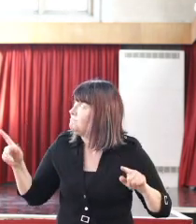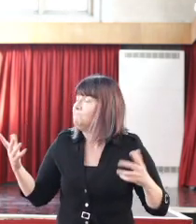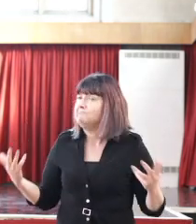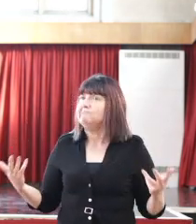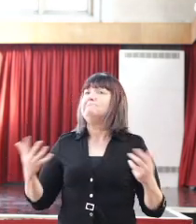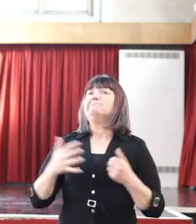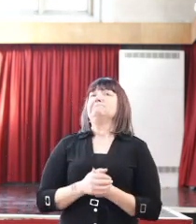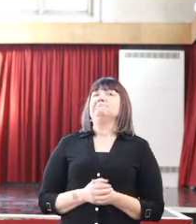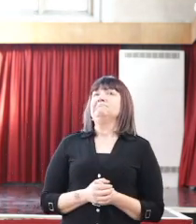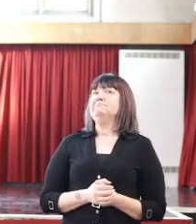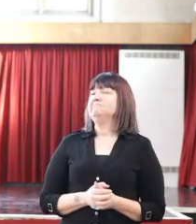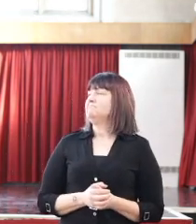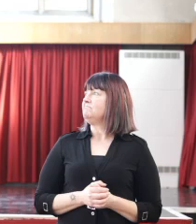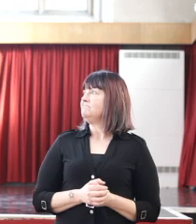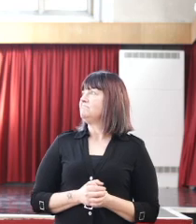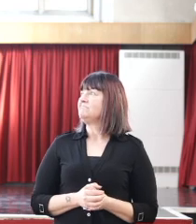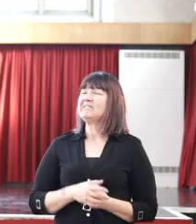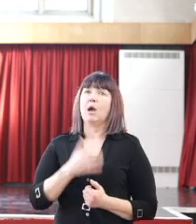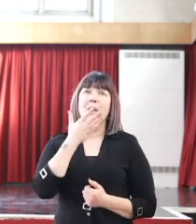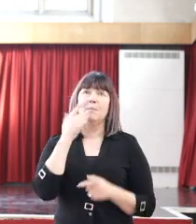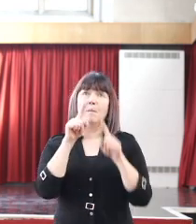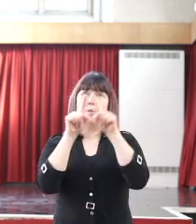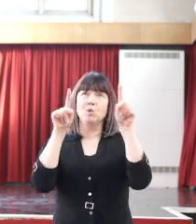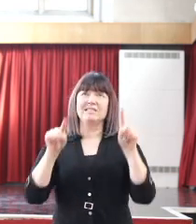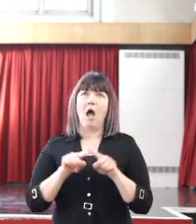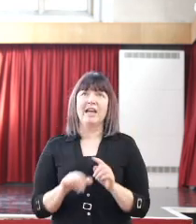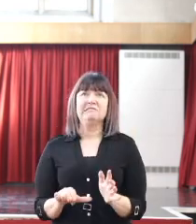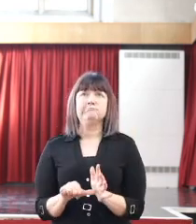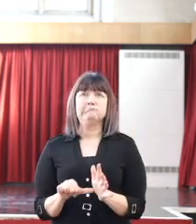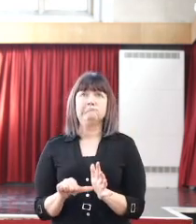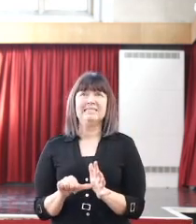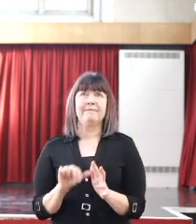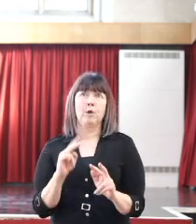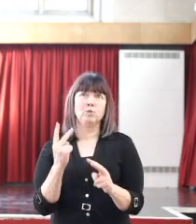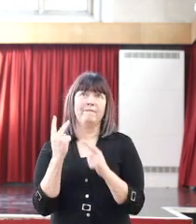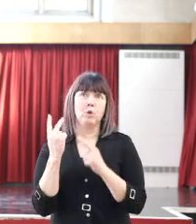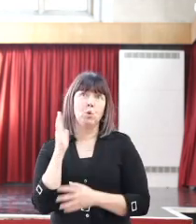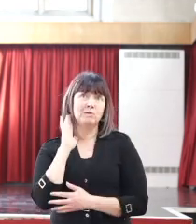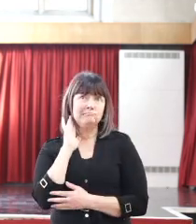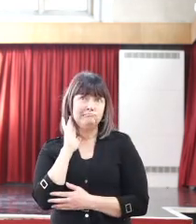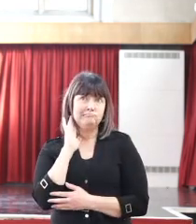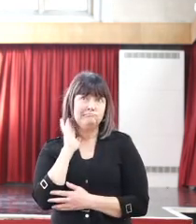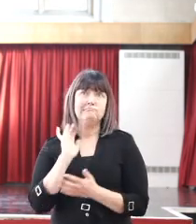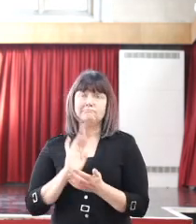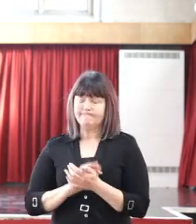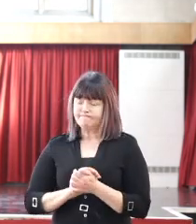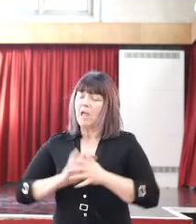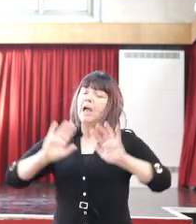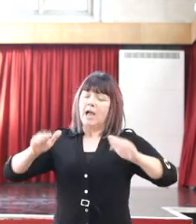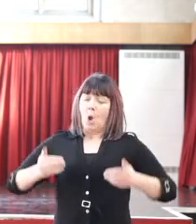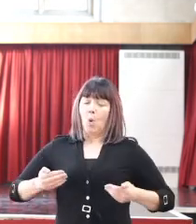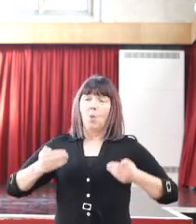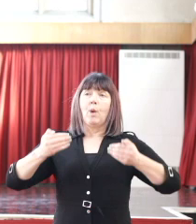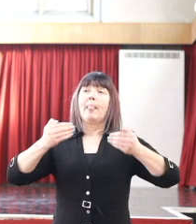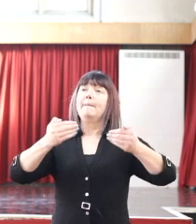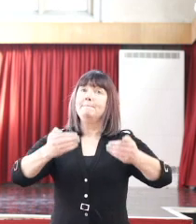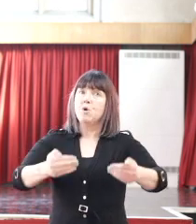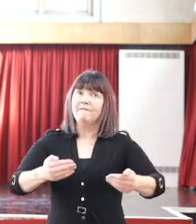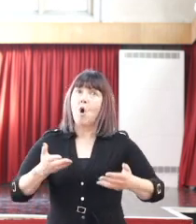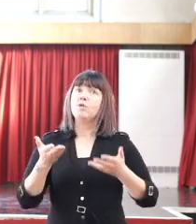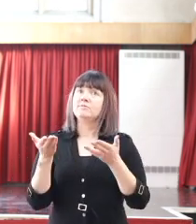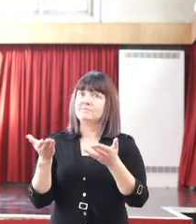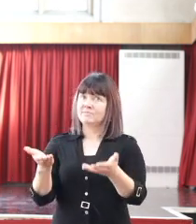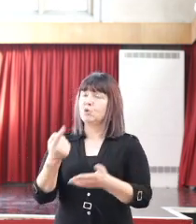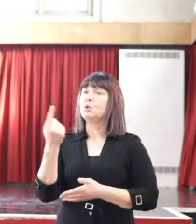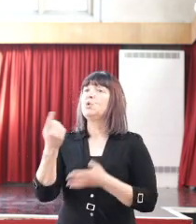doing a slideshow without any slides is quite difficult to do. I'm going to now hand over